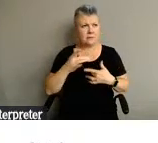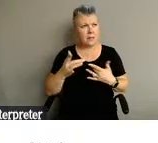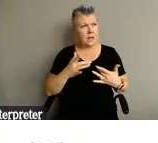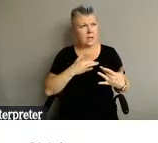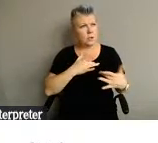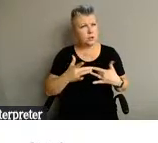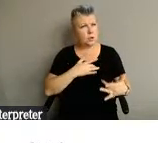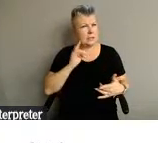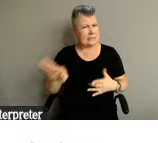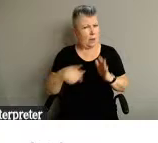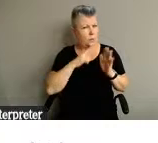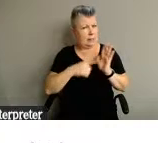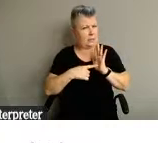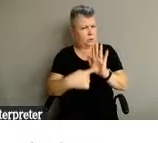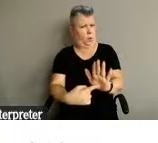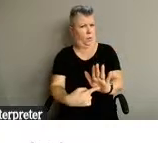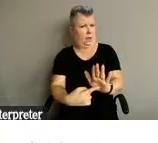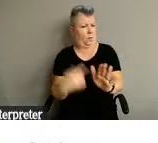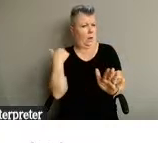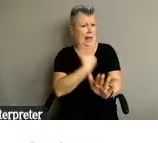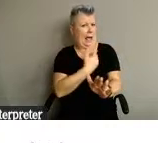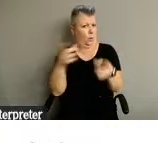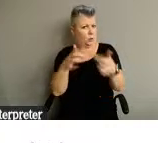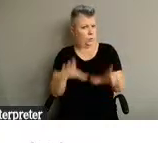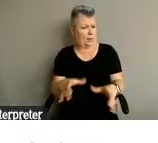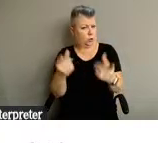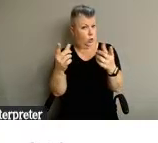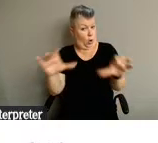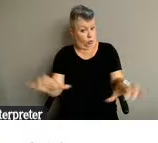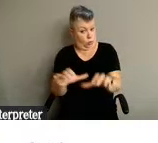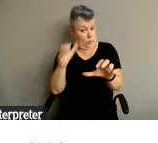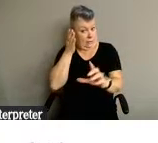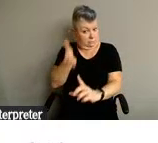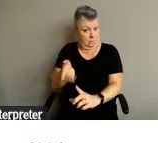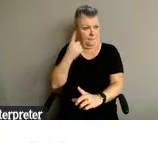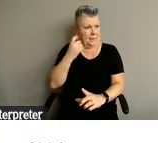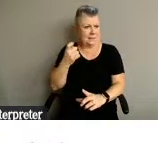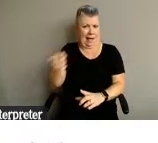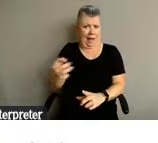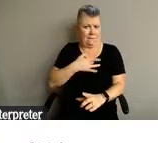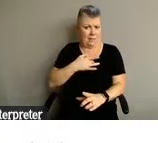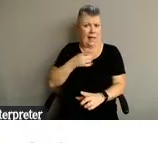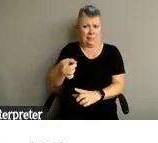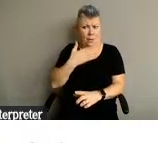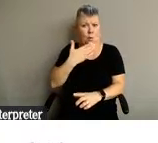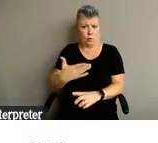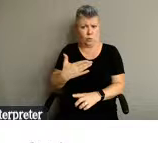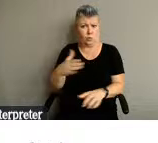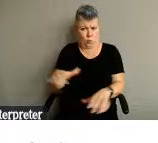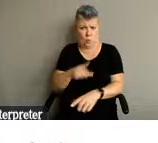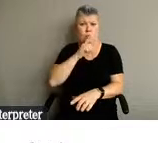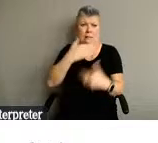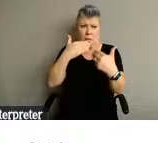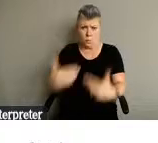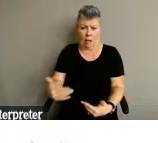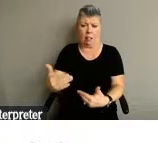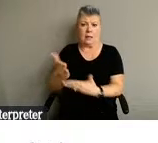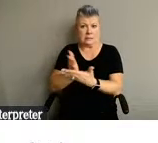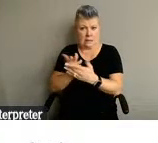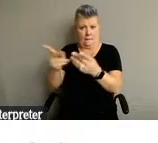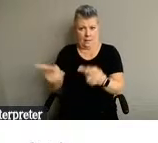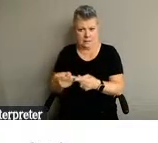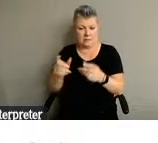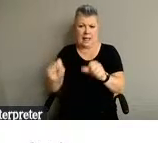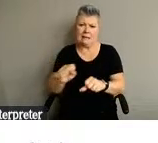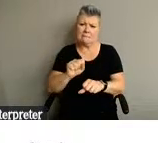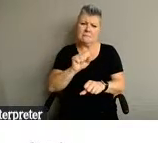really reflecting what our directors are doing out there? I think they're doing really well in some places. I think in others, yeah, we could shore